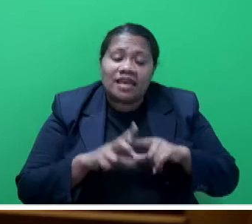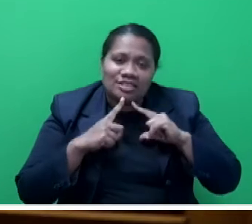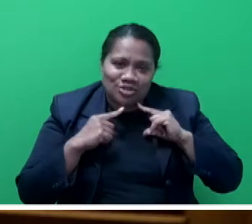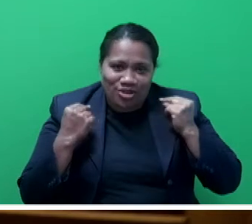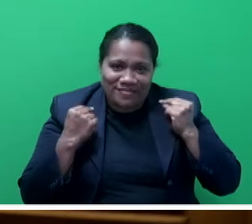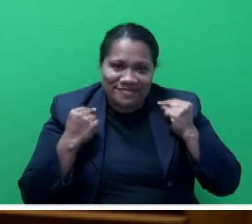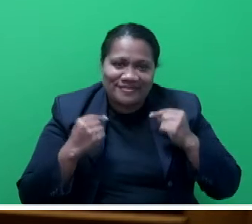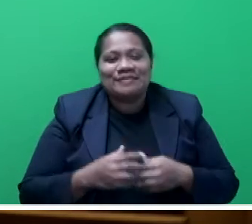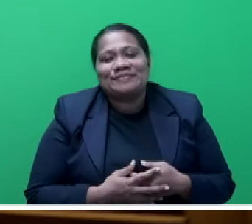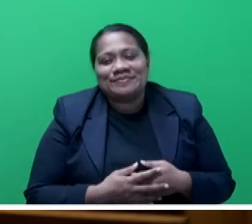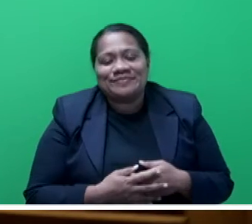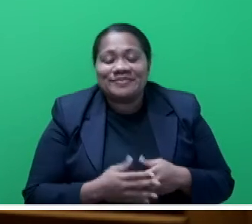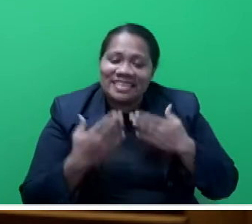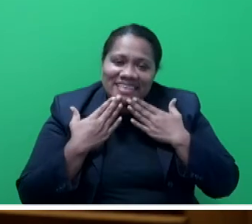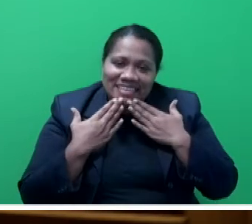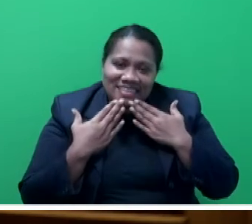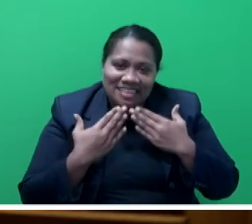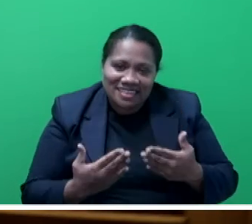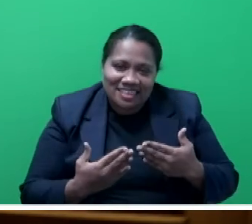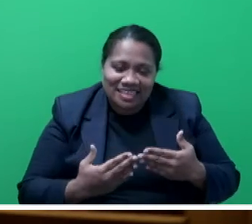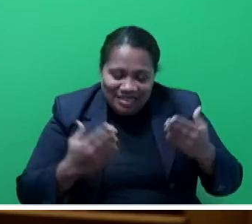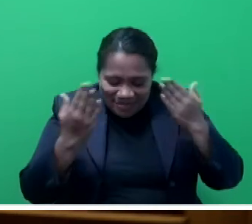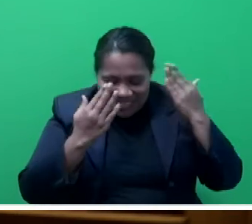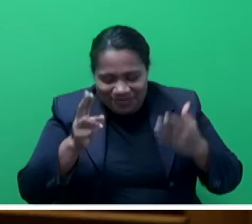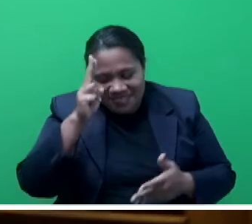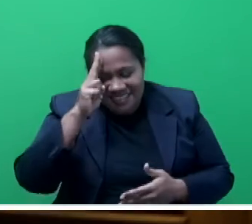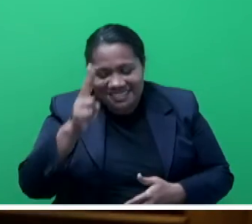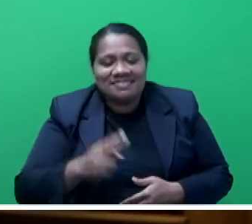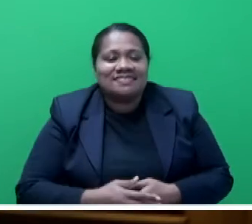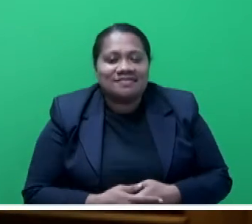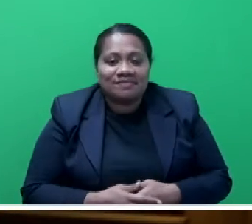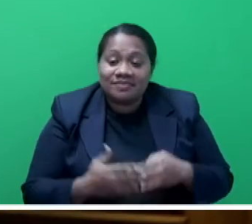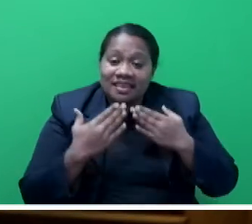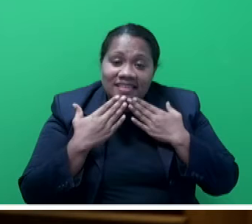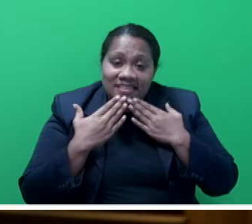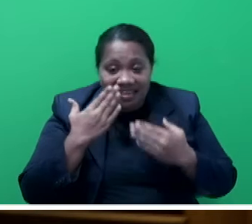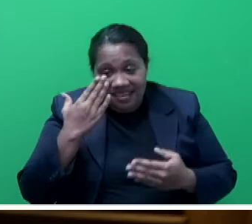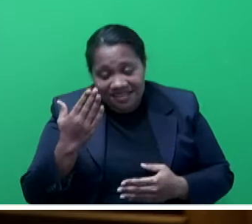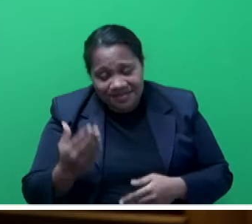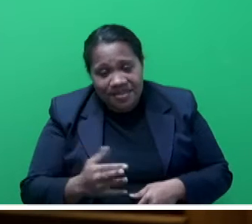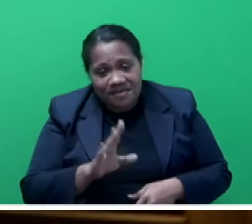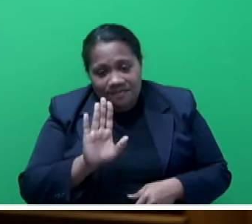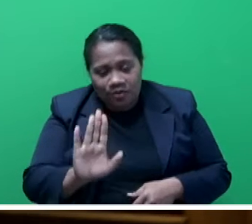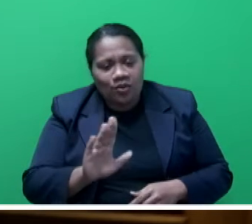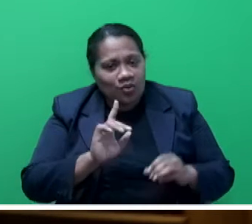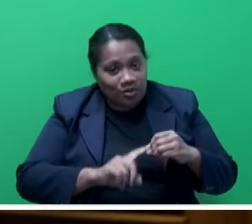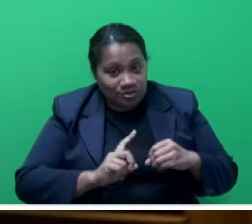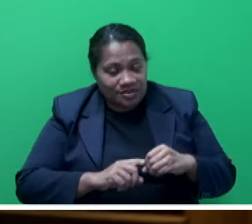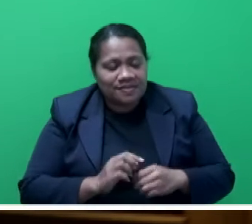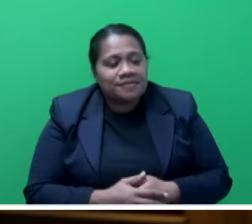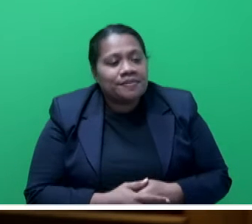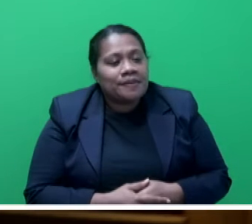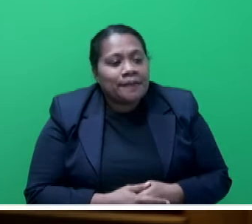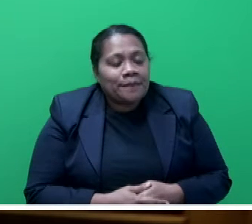Thank you, Honourable Speaker, sir. And I thank the Honourable Goin for his question. Honourable Speaker, sir,